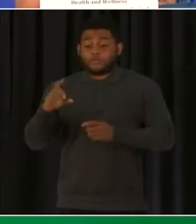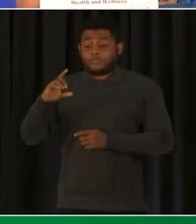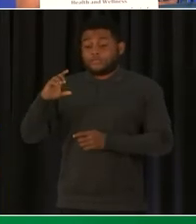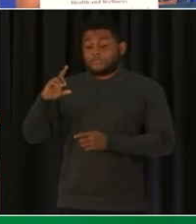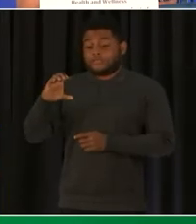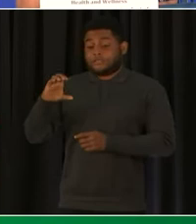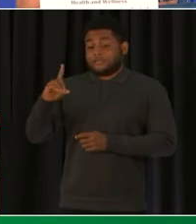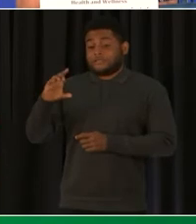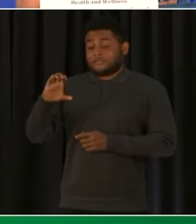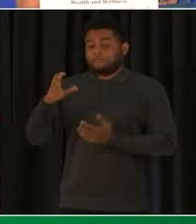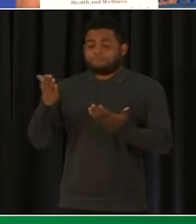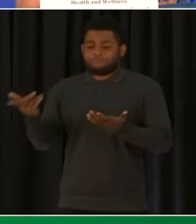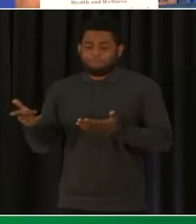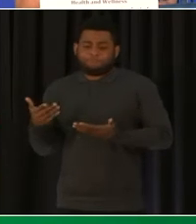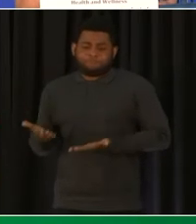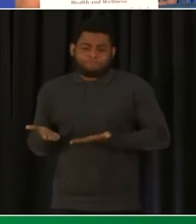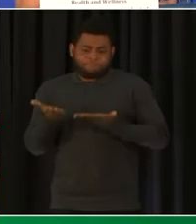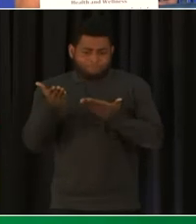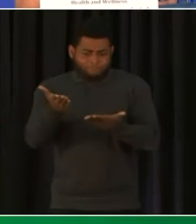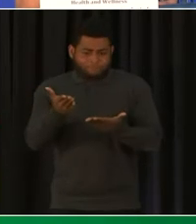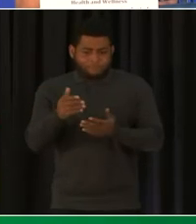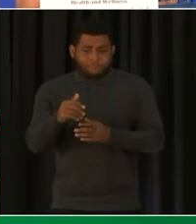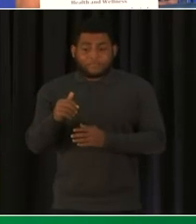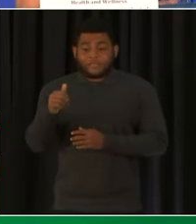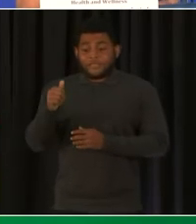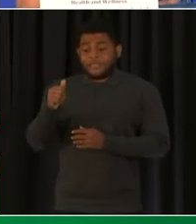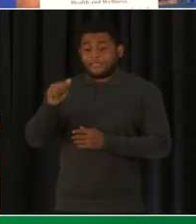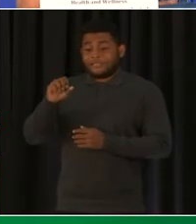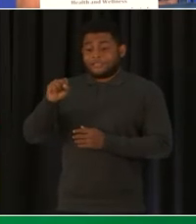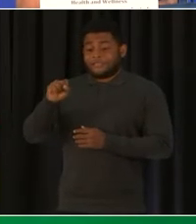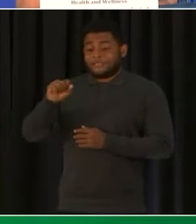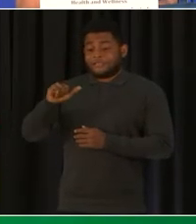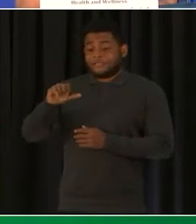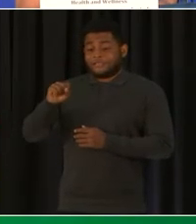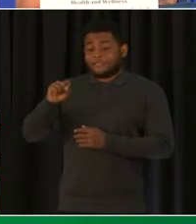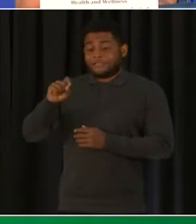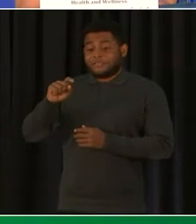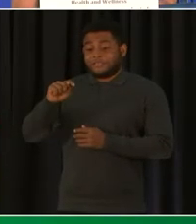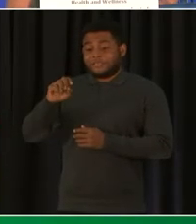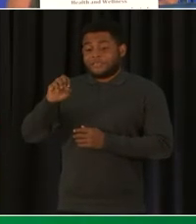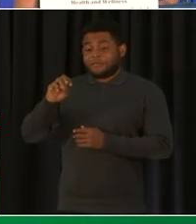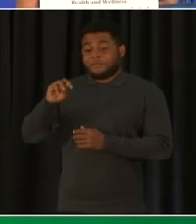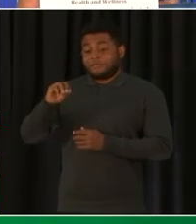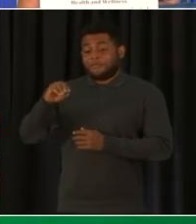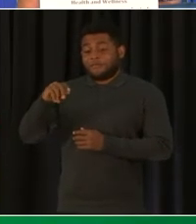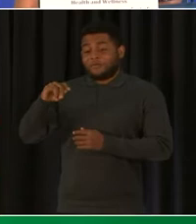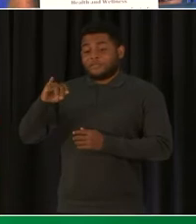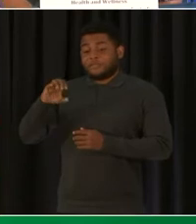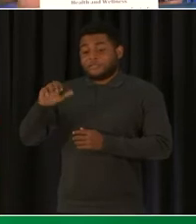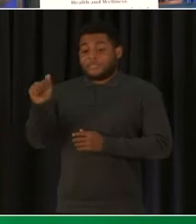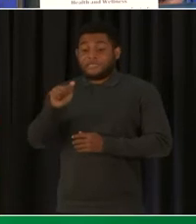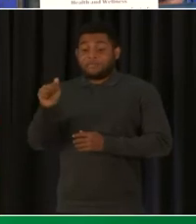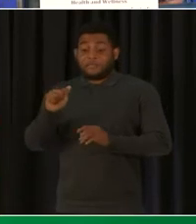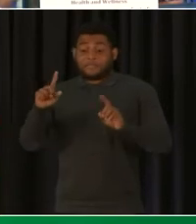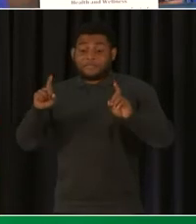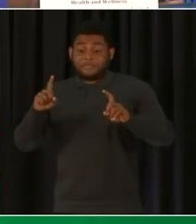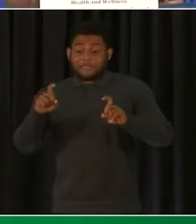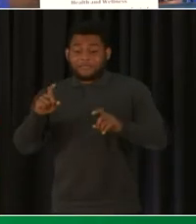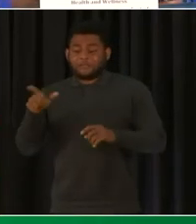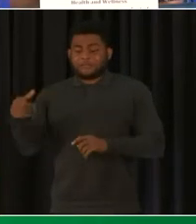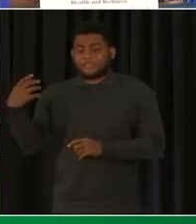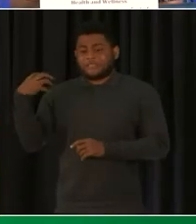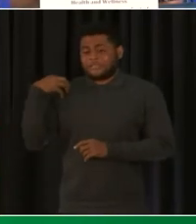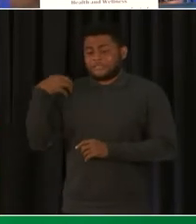recommend offering asymptomatic coronavirus or COVID-19 testing in schools, as the Chancellor said, as part of a